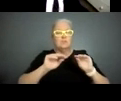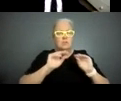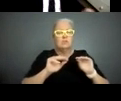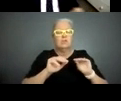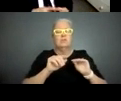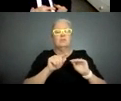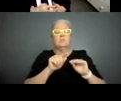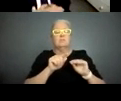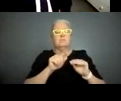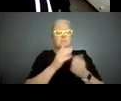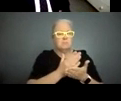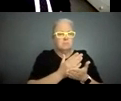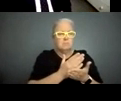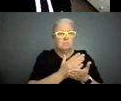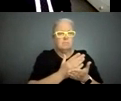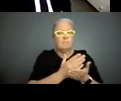these